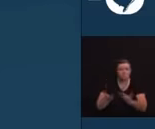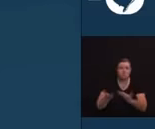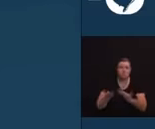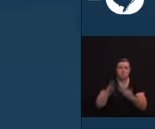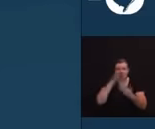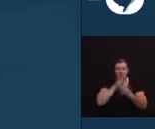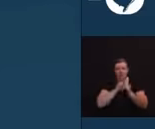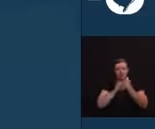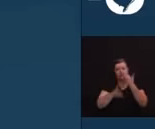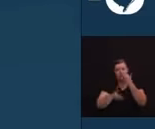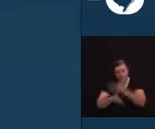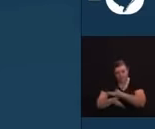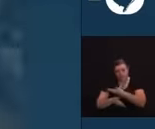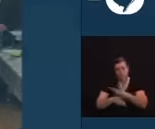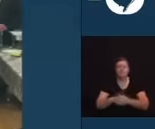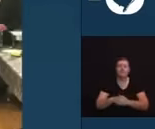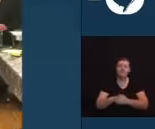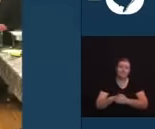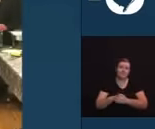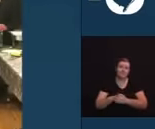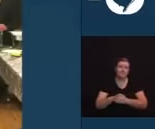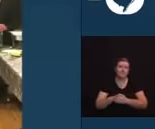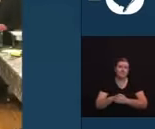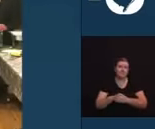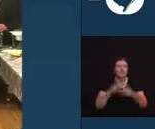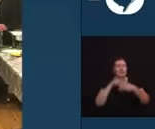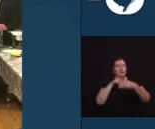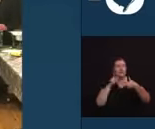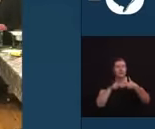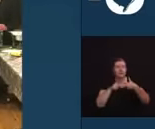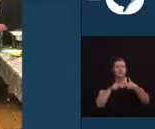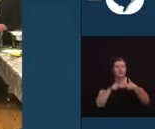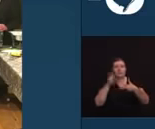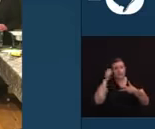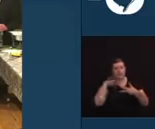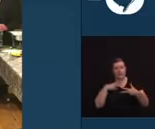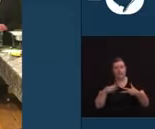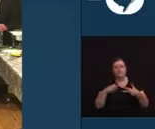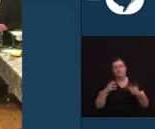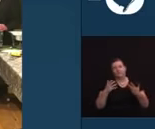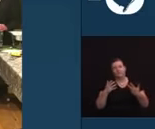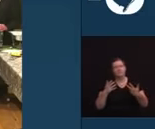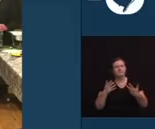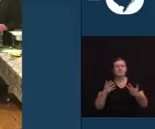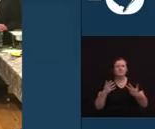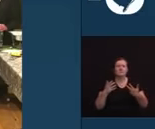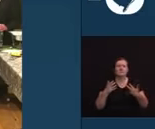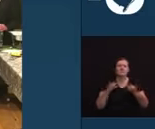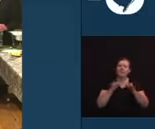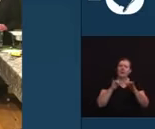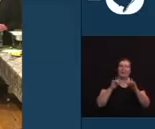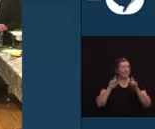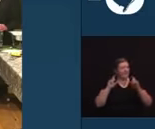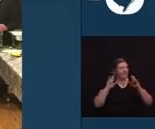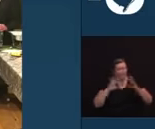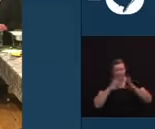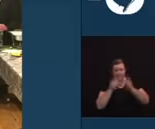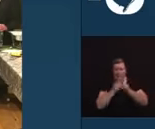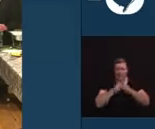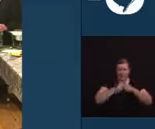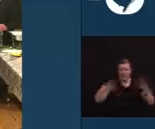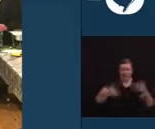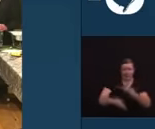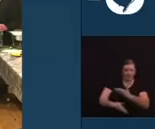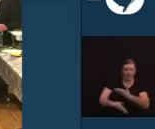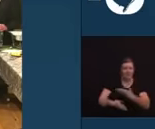him. Next up, we remember a guy who had a modestly sizable family, Dr. Elliot Sammet. He was a noted